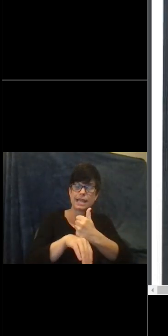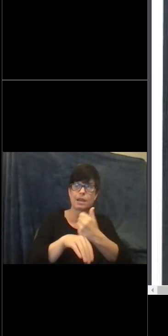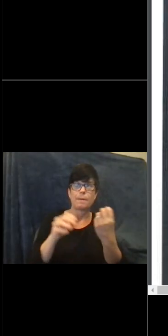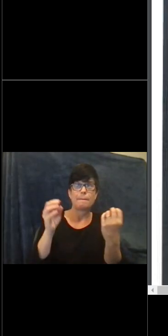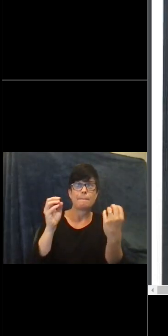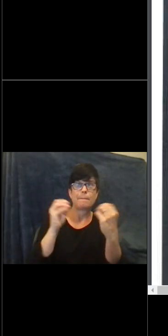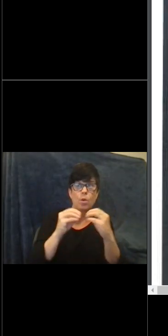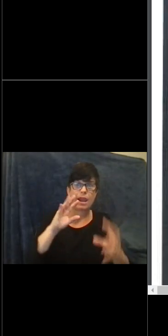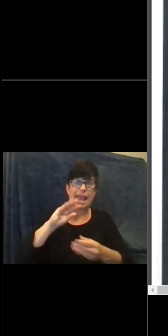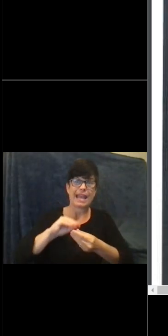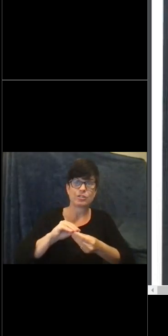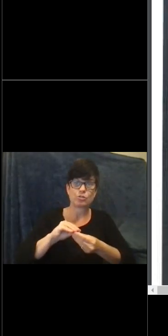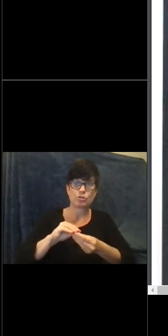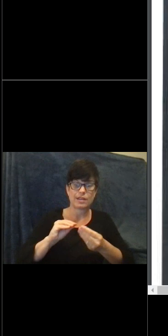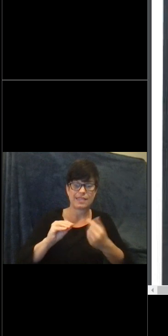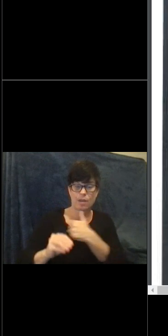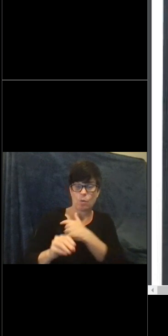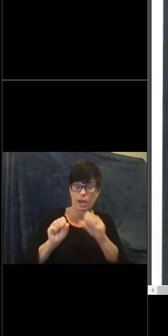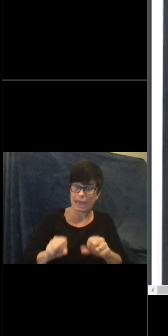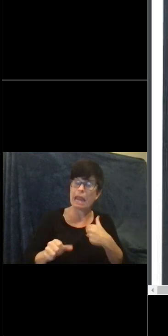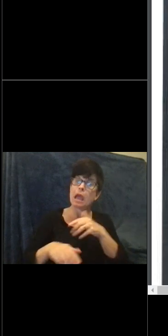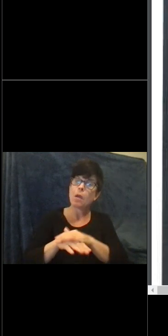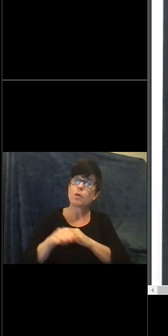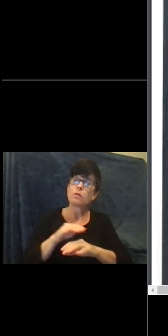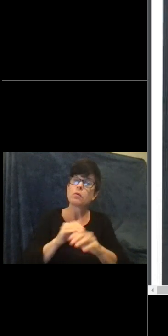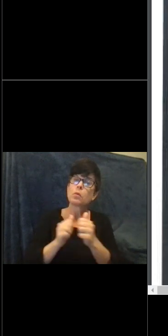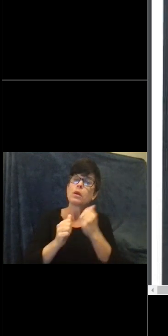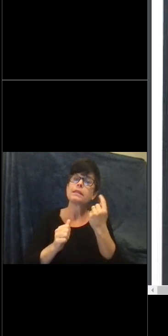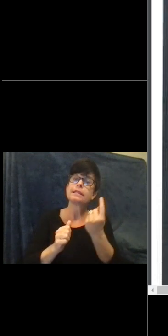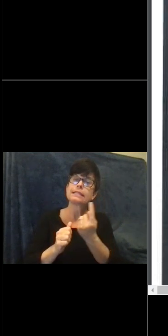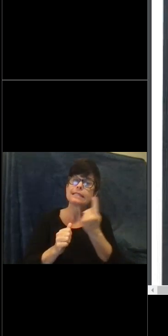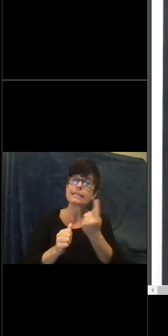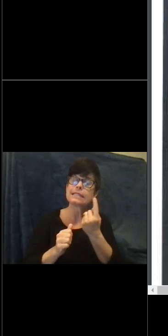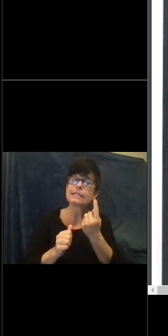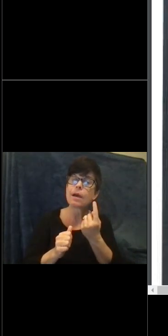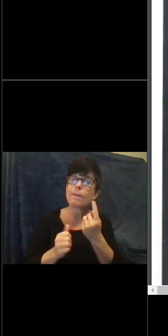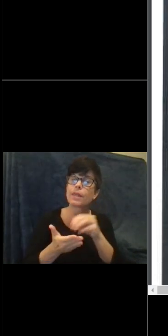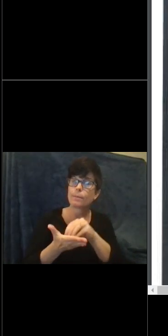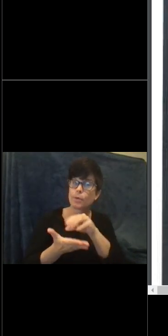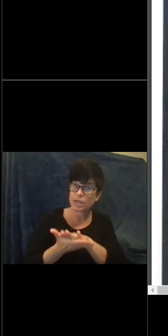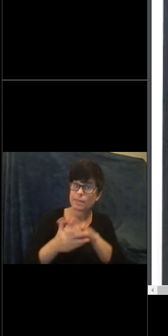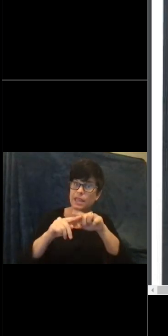mean, I am comfortable with having some sort of condition that not only,